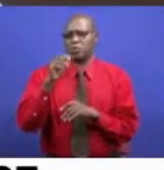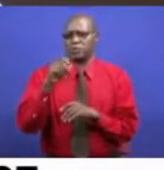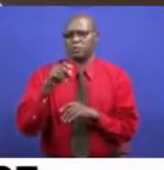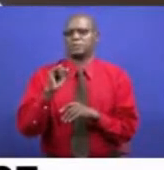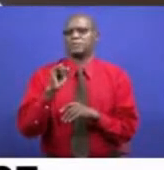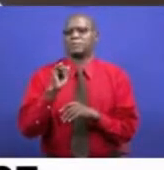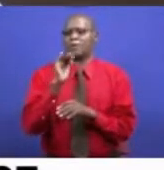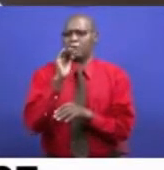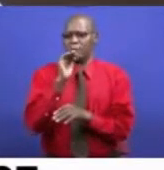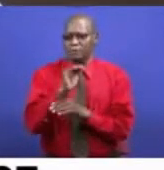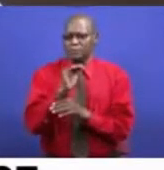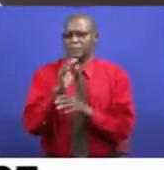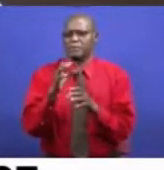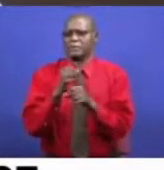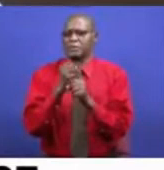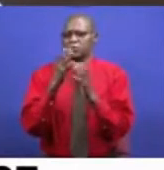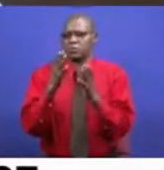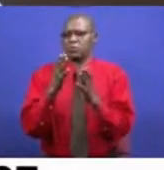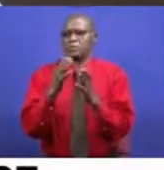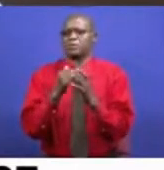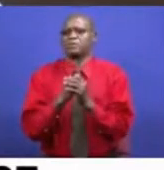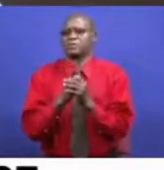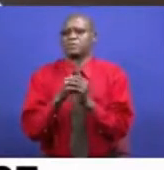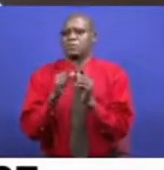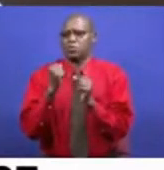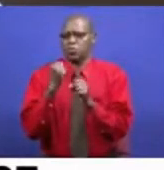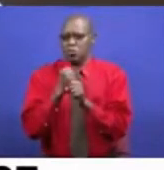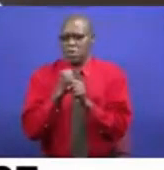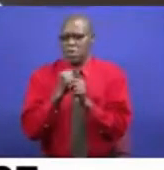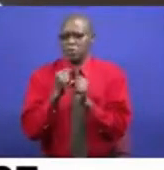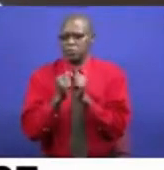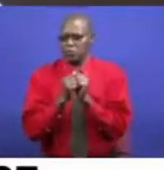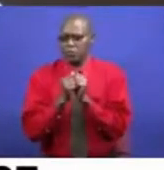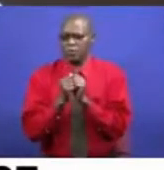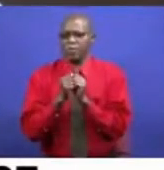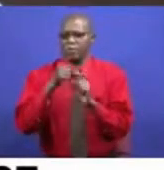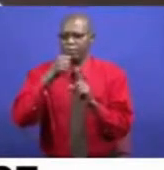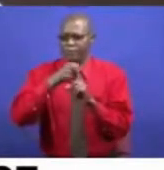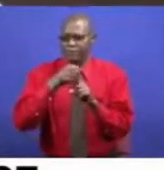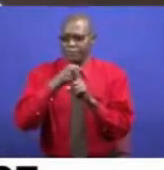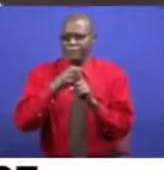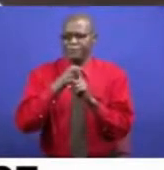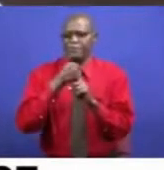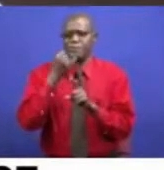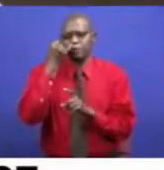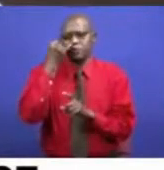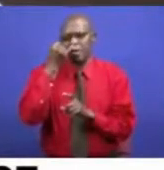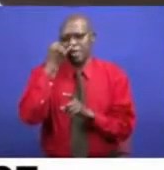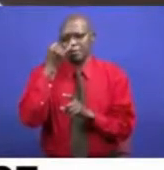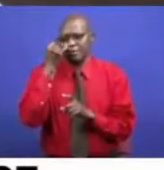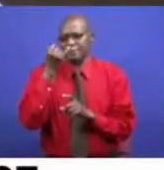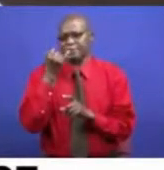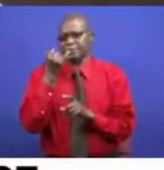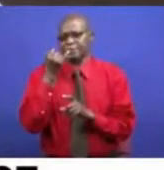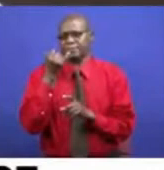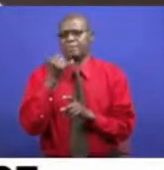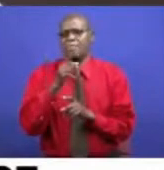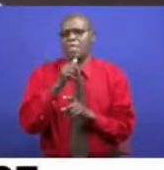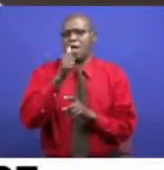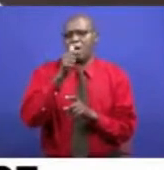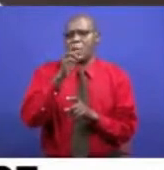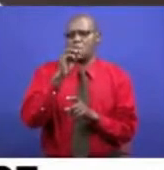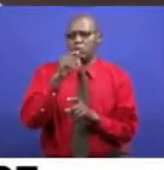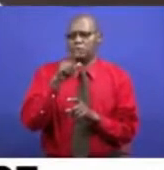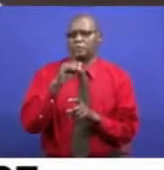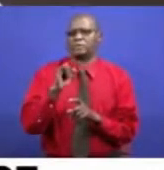efforts among stakeholders in the fight against drugs and substance abuse in the society. Awiti contended that it's